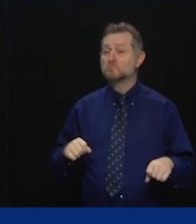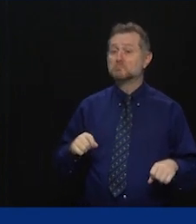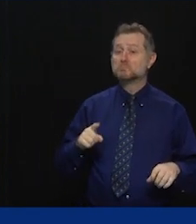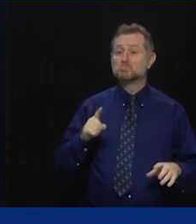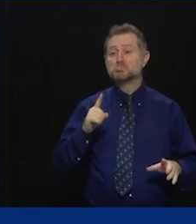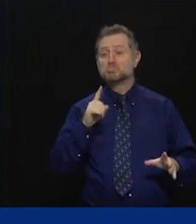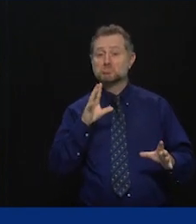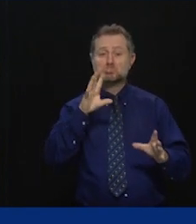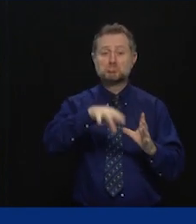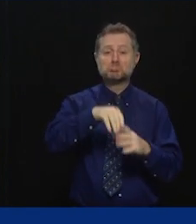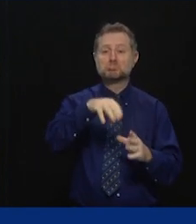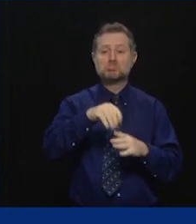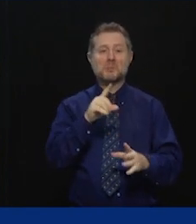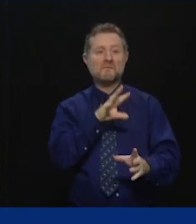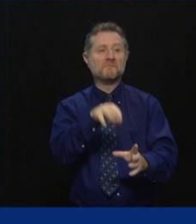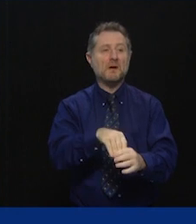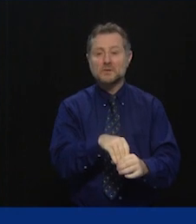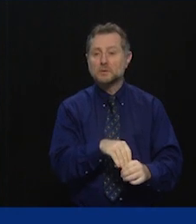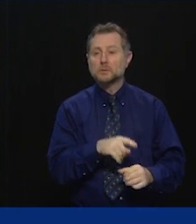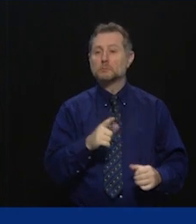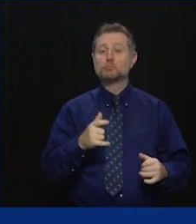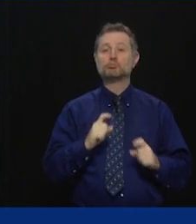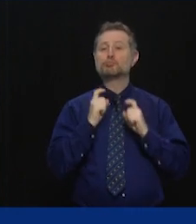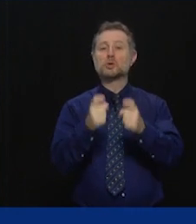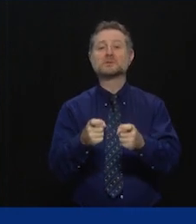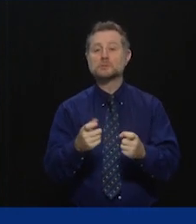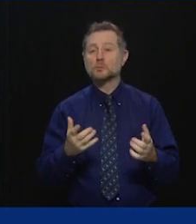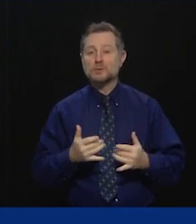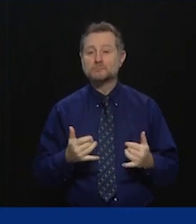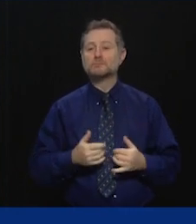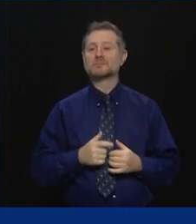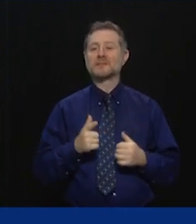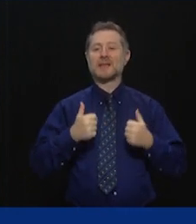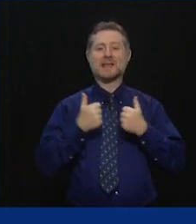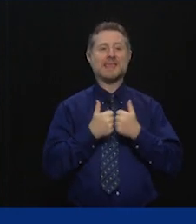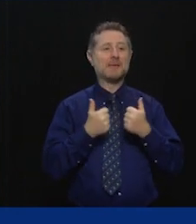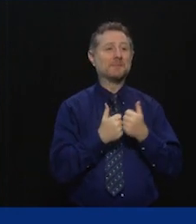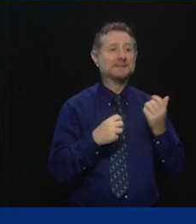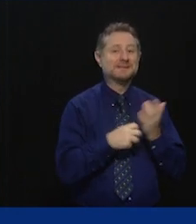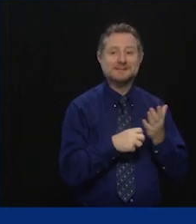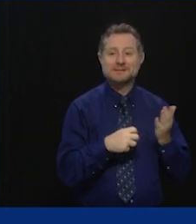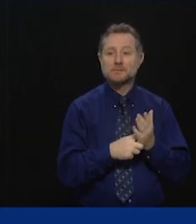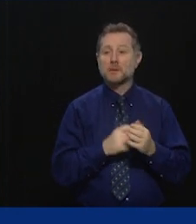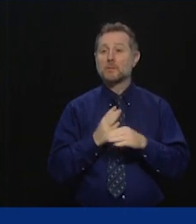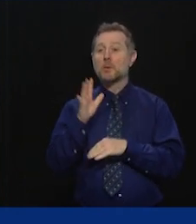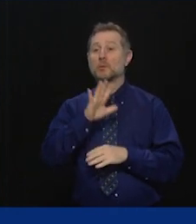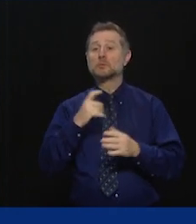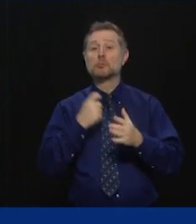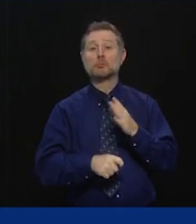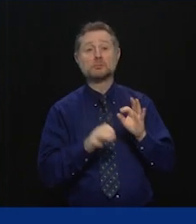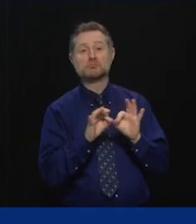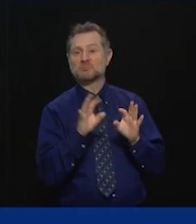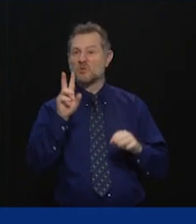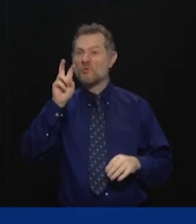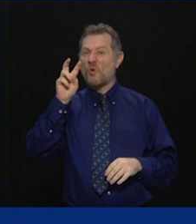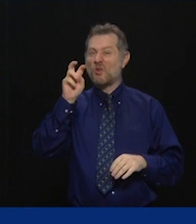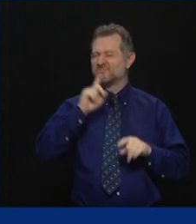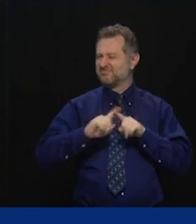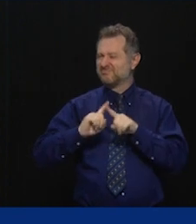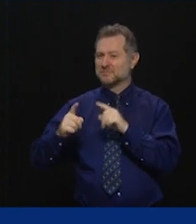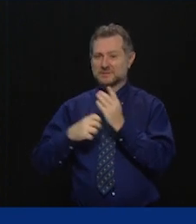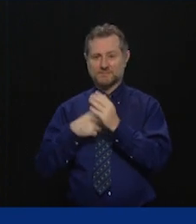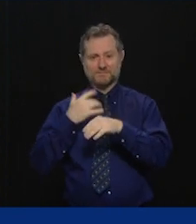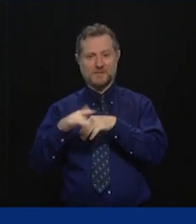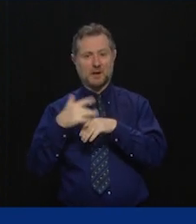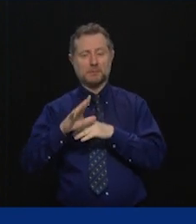prizes include sets of game day tickets, over 200 tickets. Hear that, sports fans? 200 tickets available for fans of our